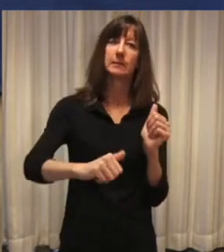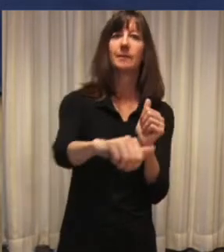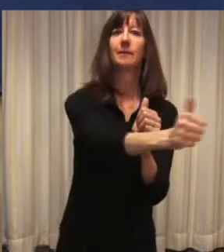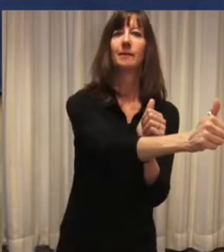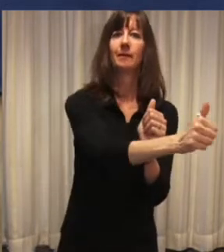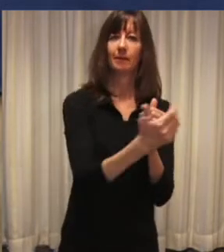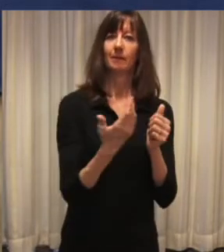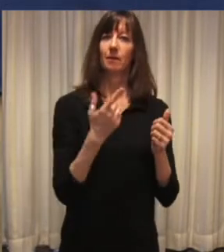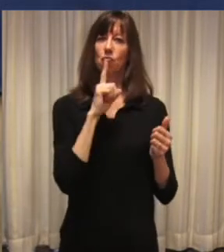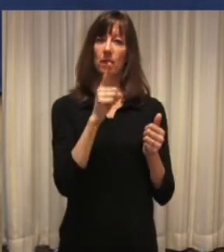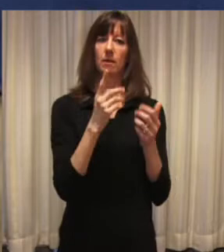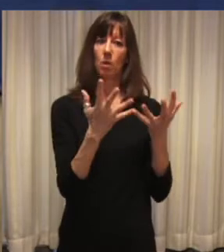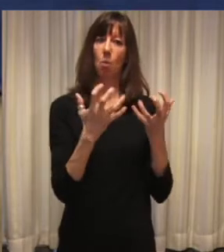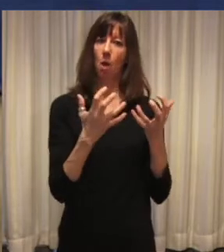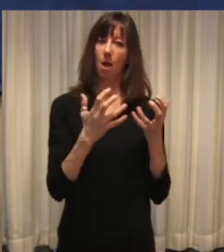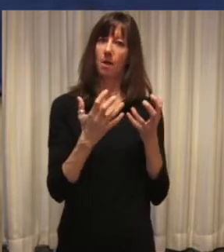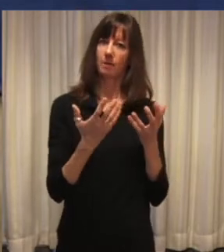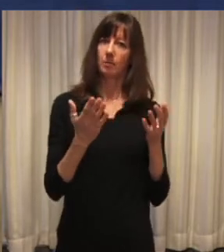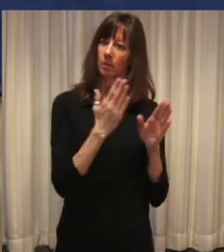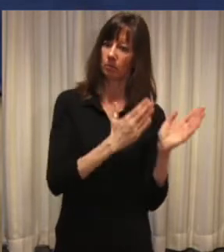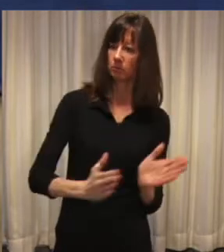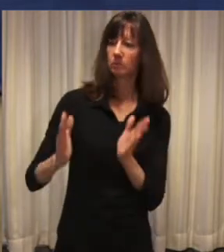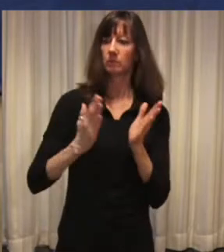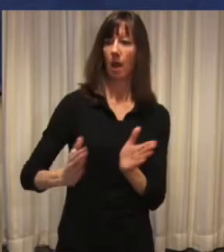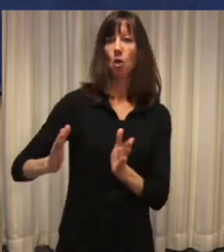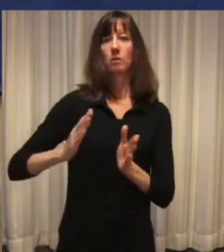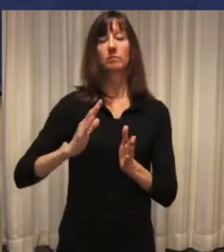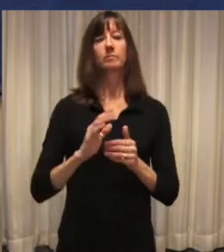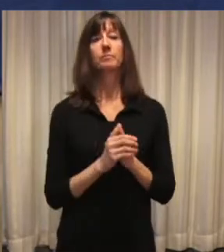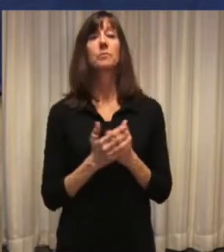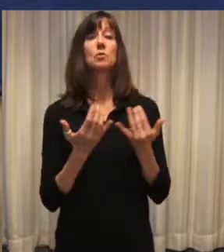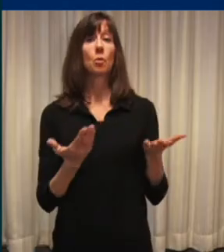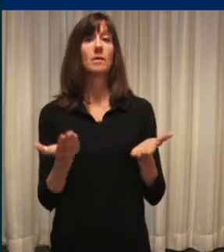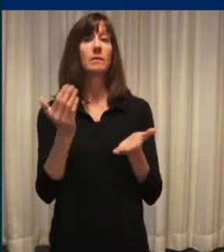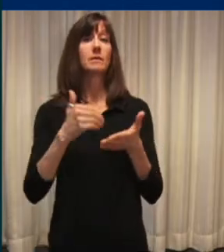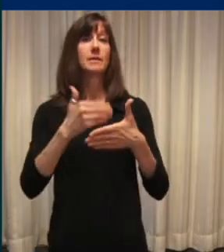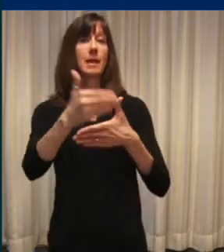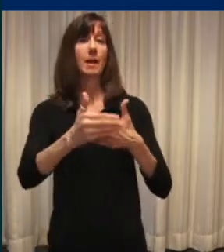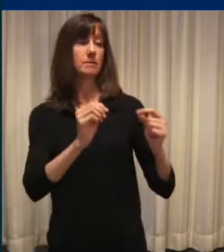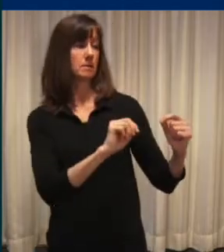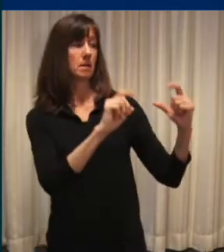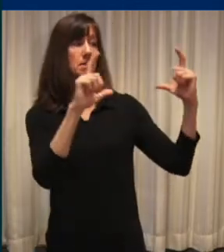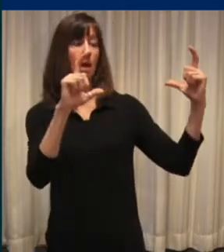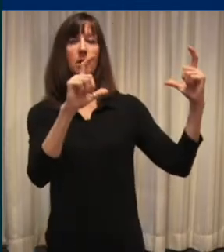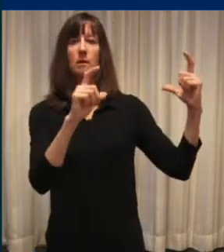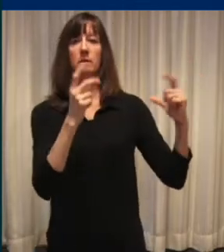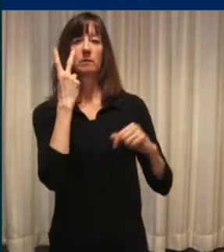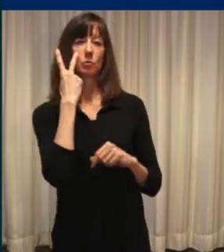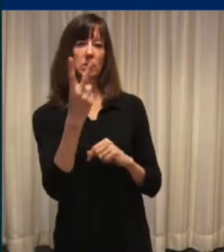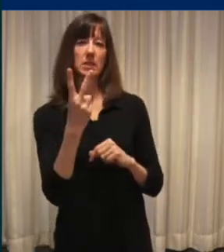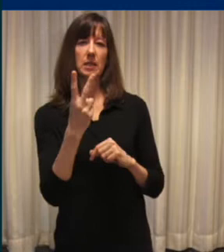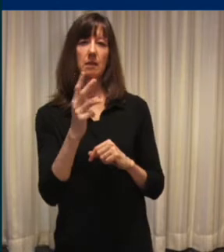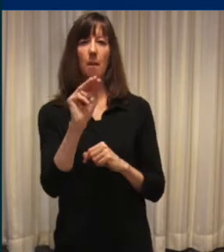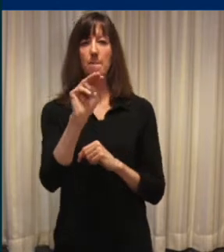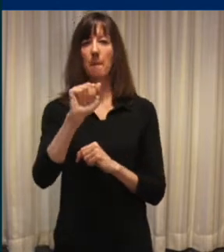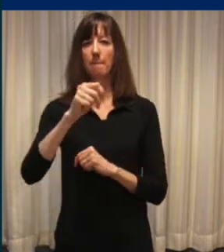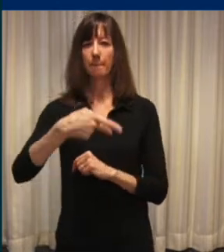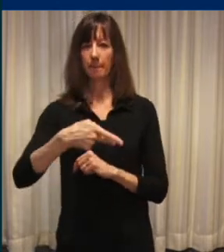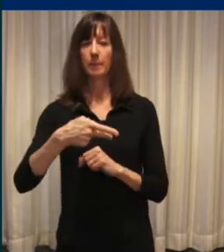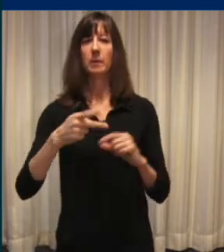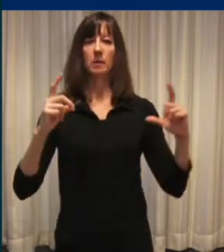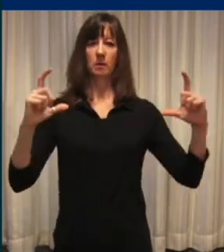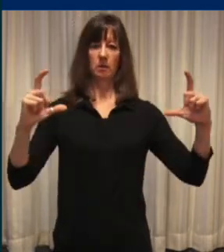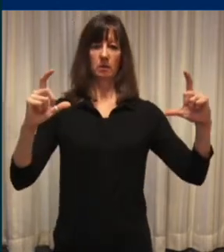you'll go to the next slide, you'll see on a map anyway, and we'll break this out a little bit more, what we're doing